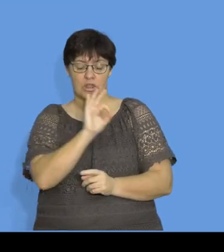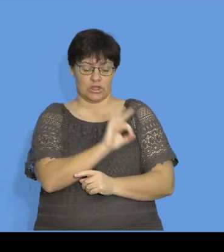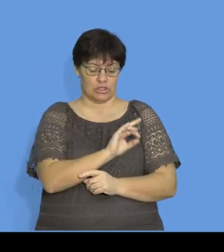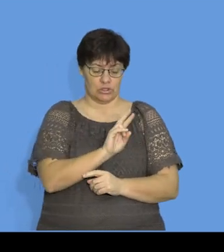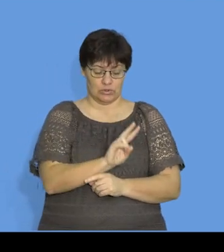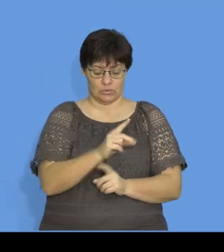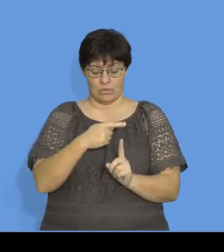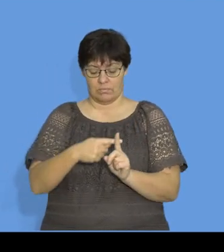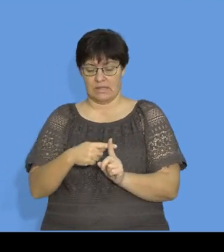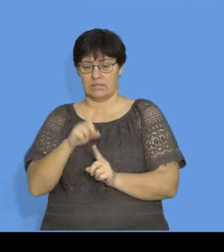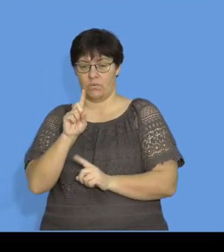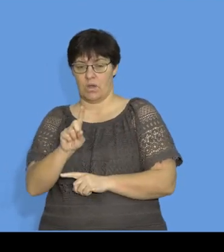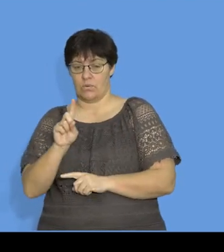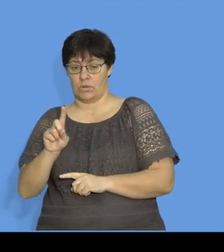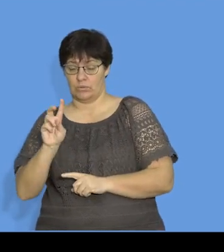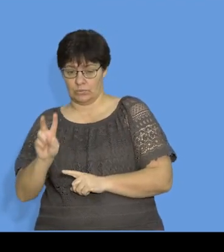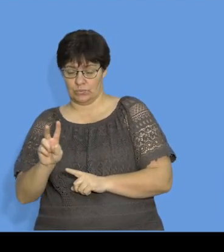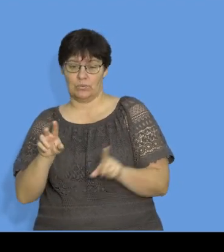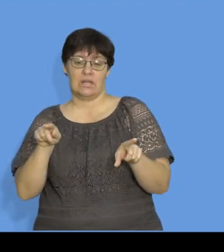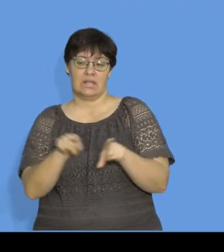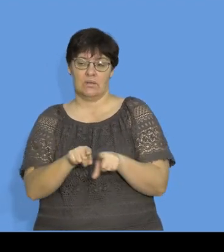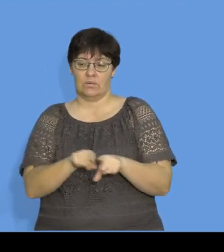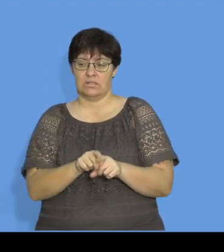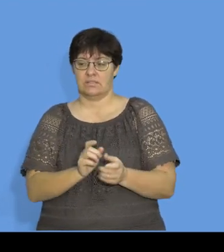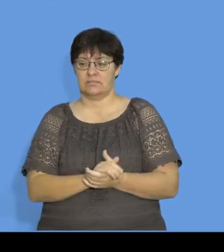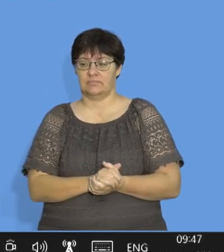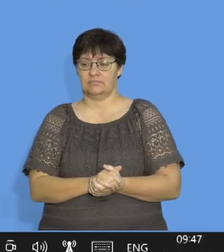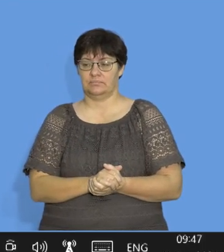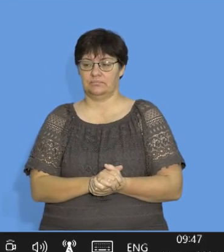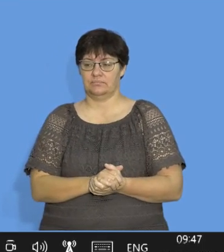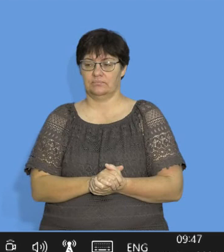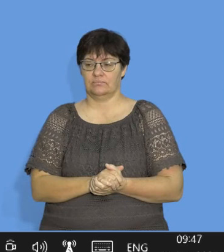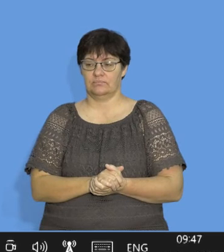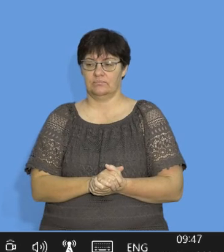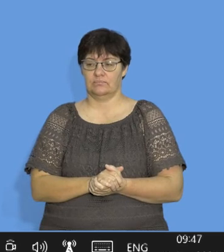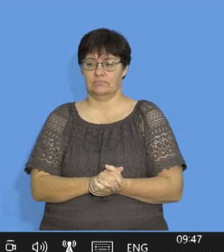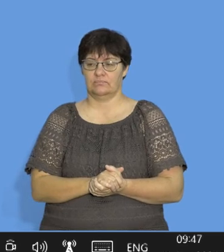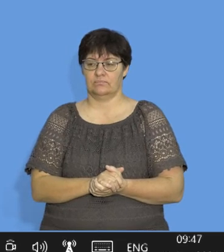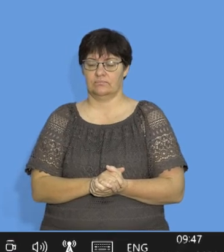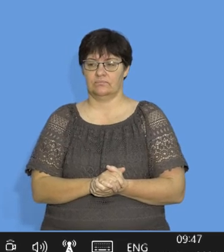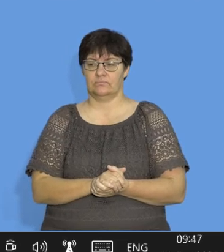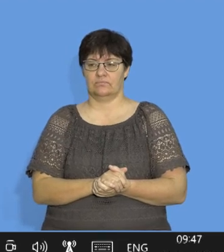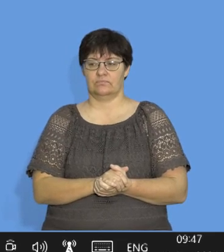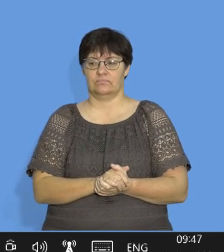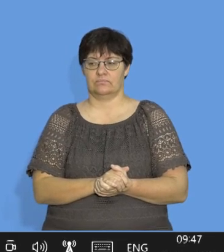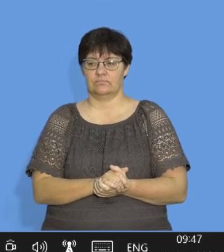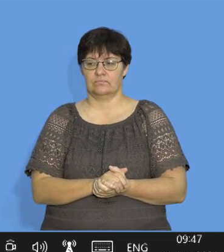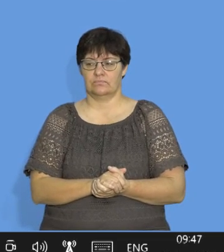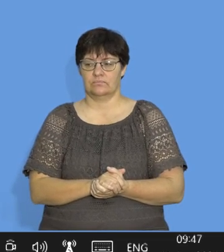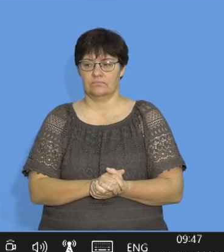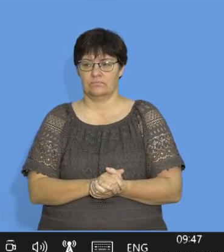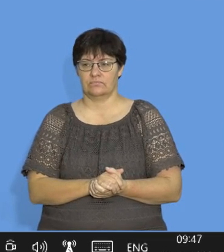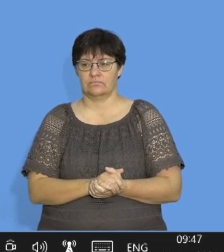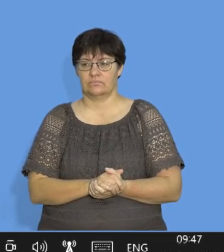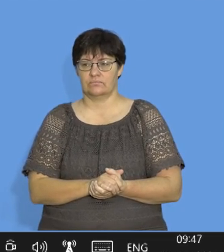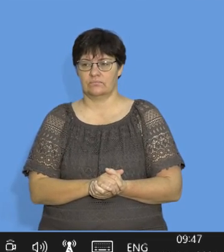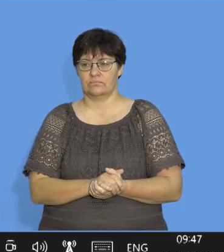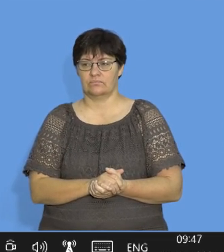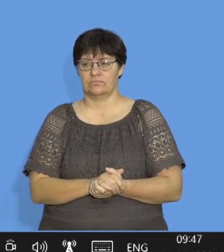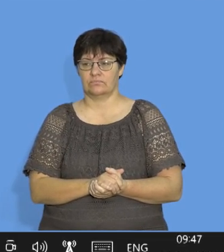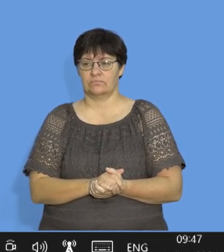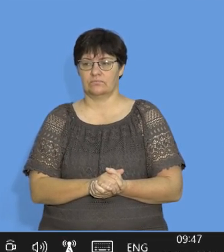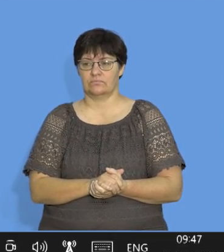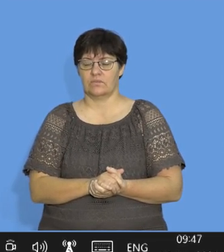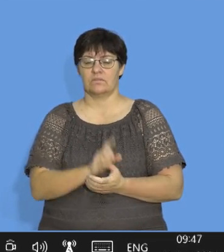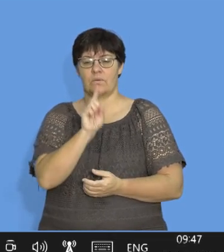32, plus 112. And just to be on the safe side, we use